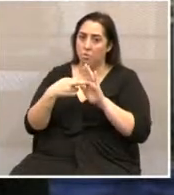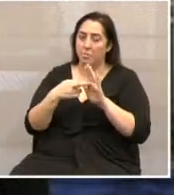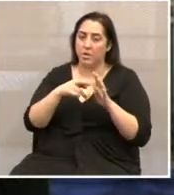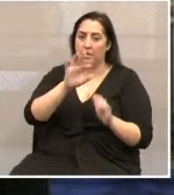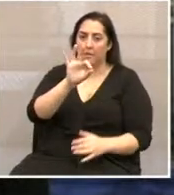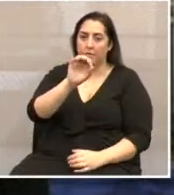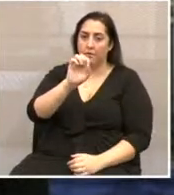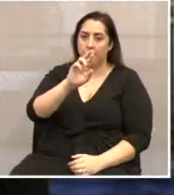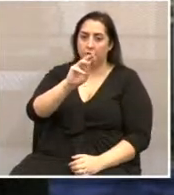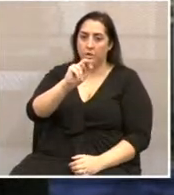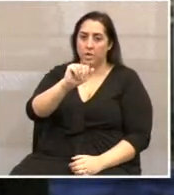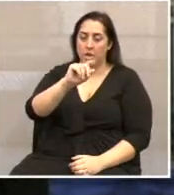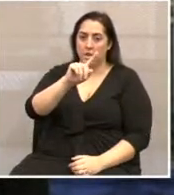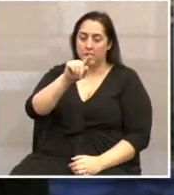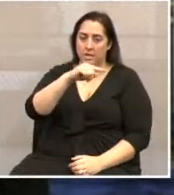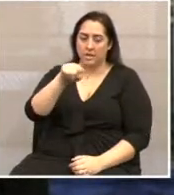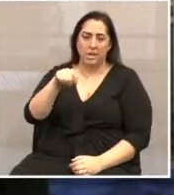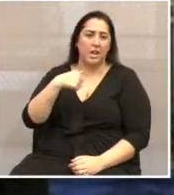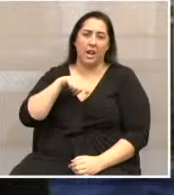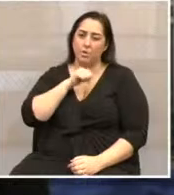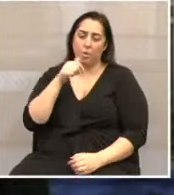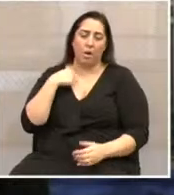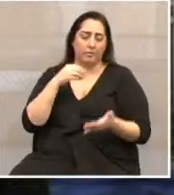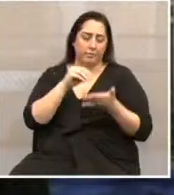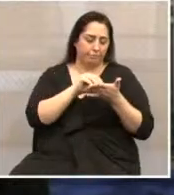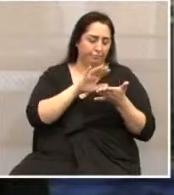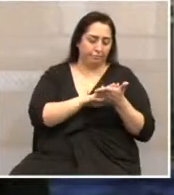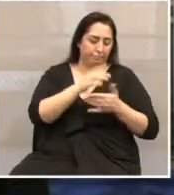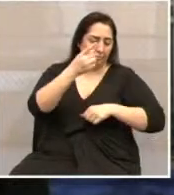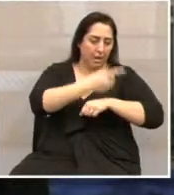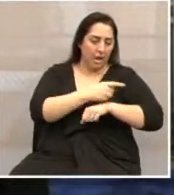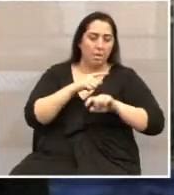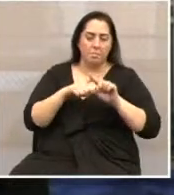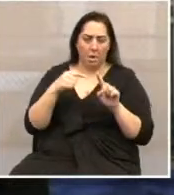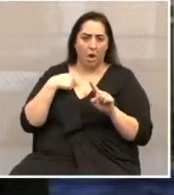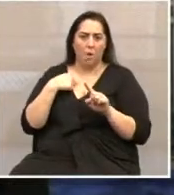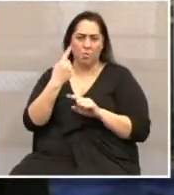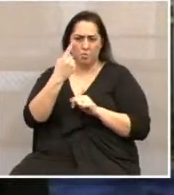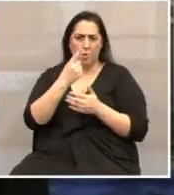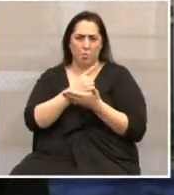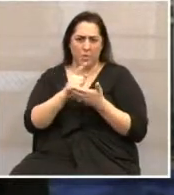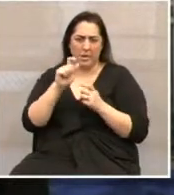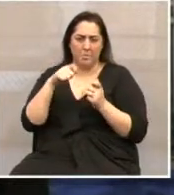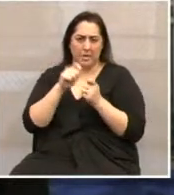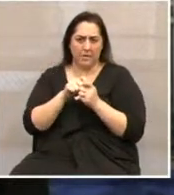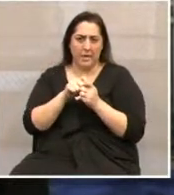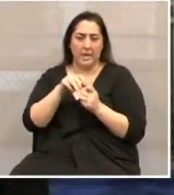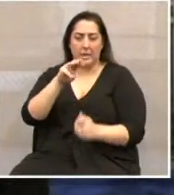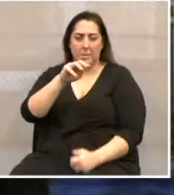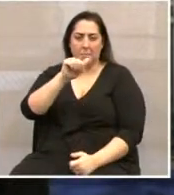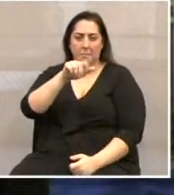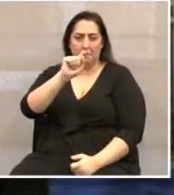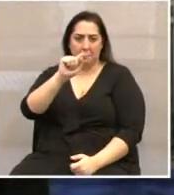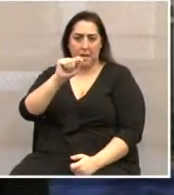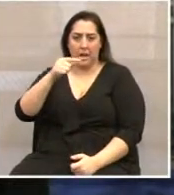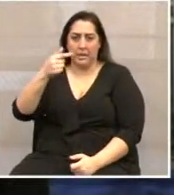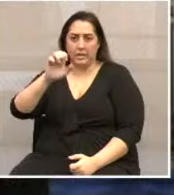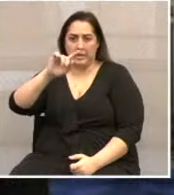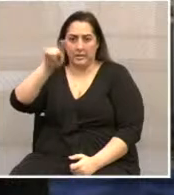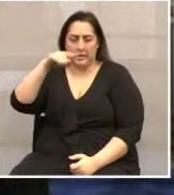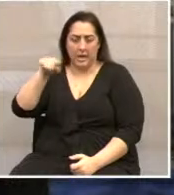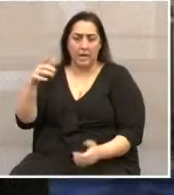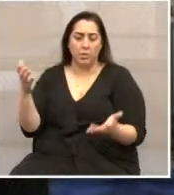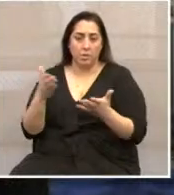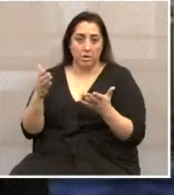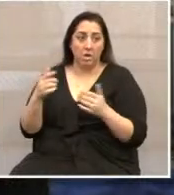the dates in front of me, but there was a week specifically where Representative Matt Gaetz was here in Florida asking people to go and